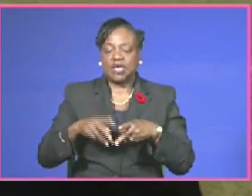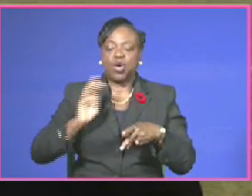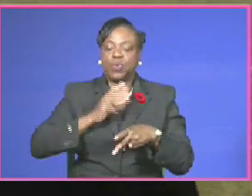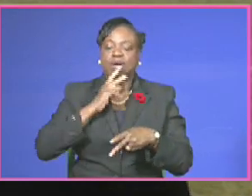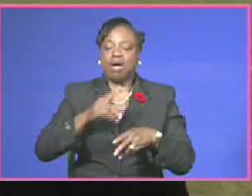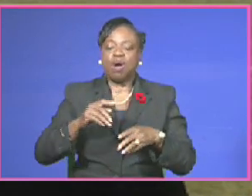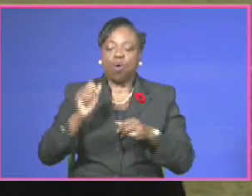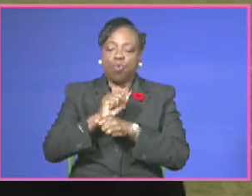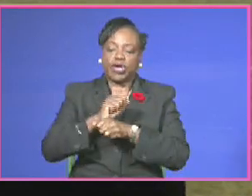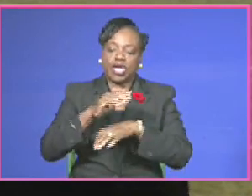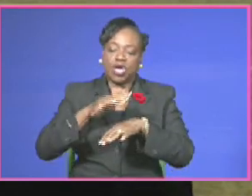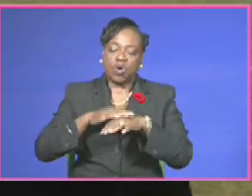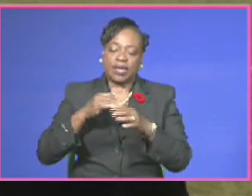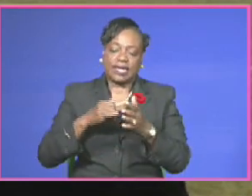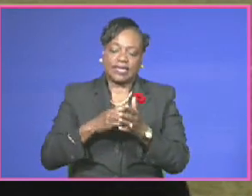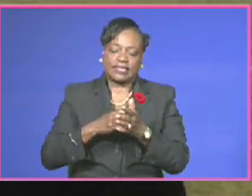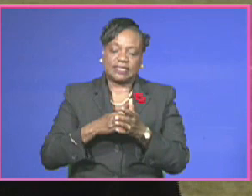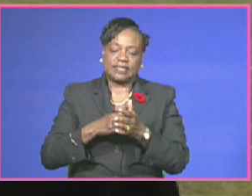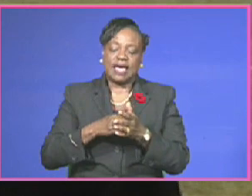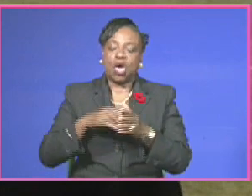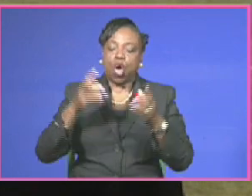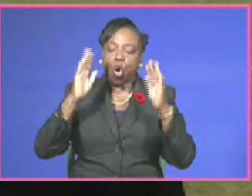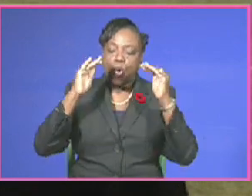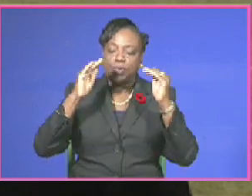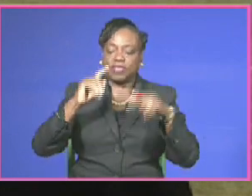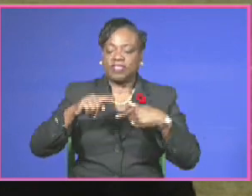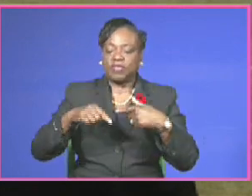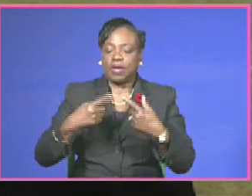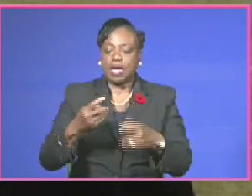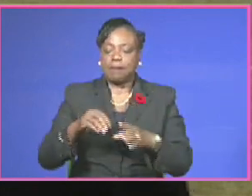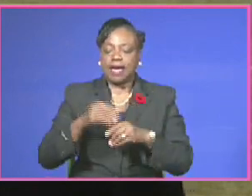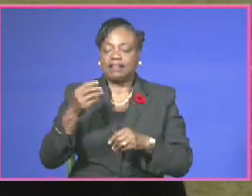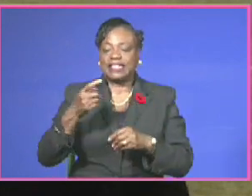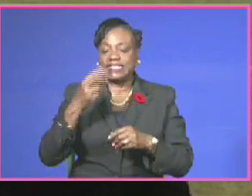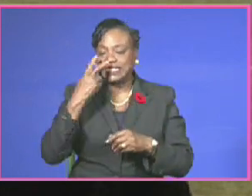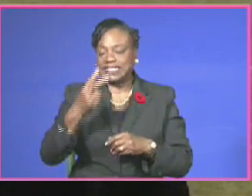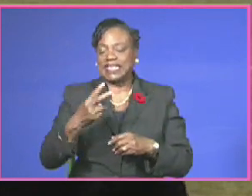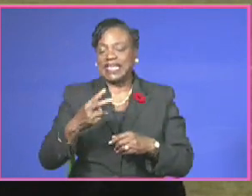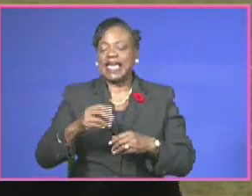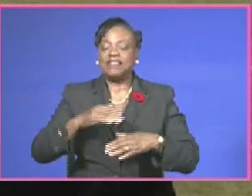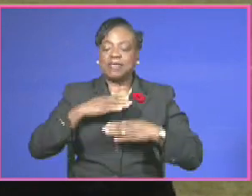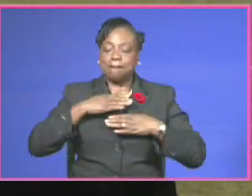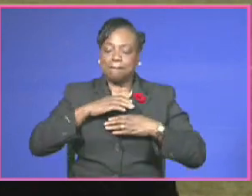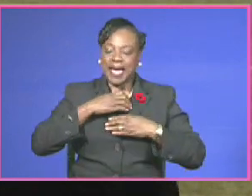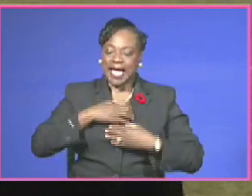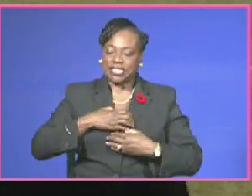they will come out and see the passion of these kids and find an avenue to expand